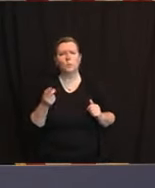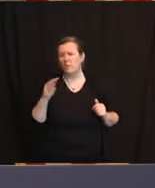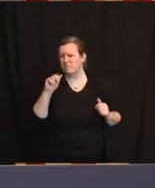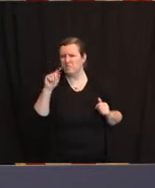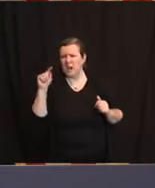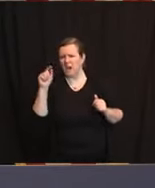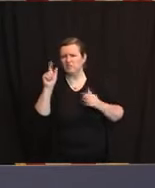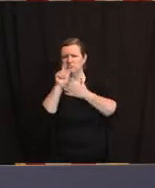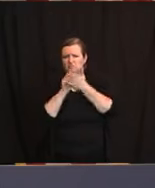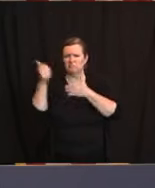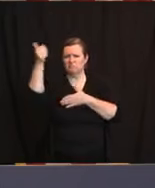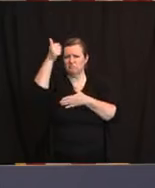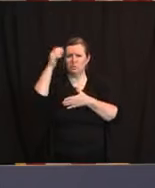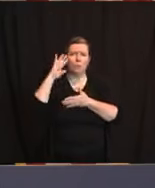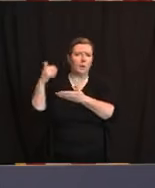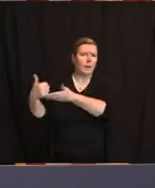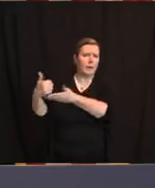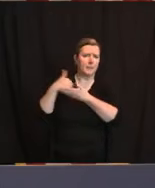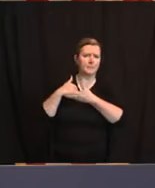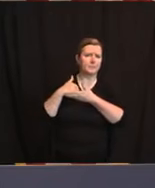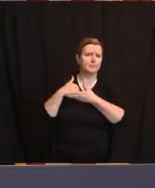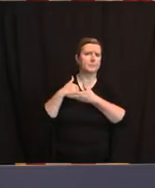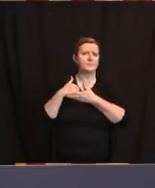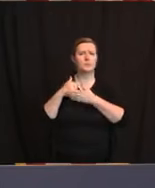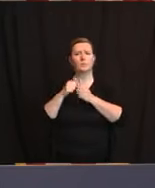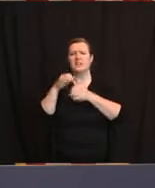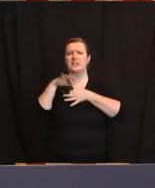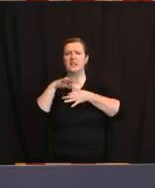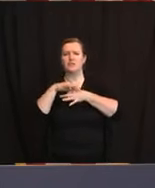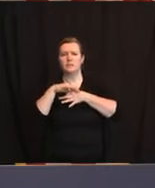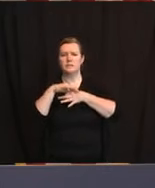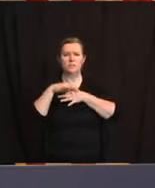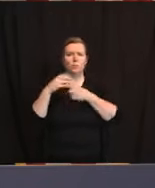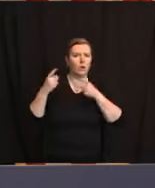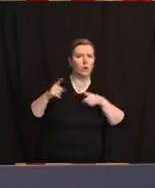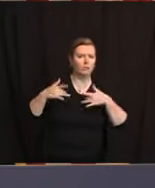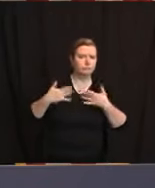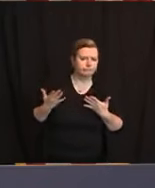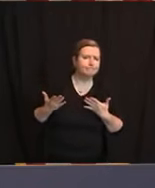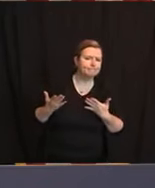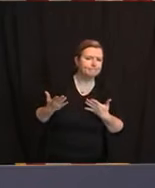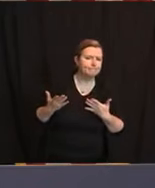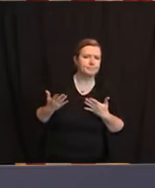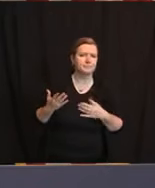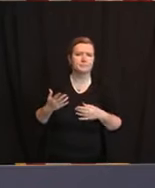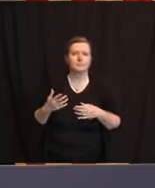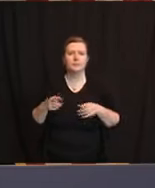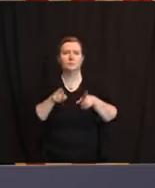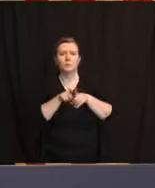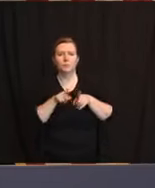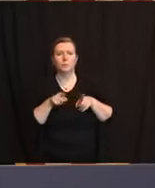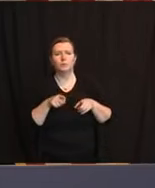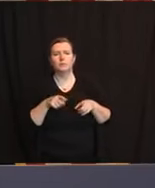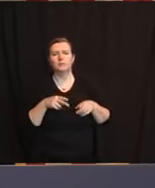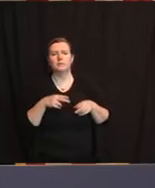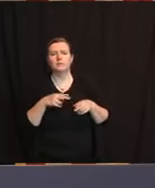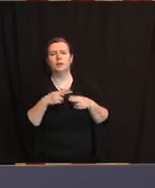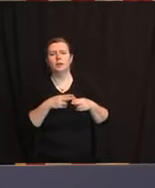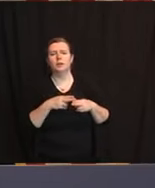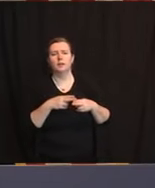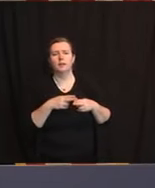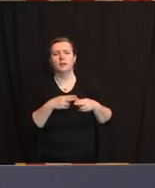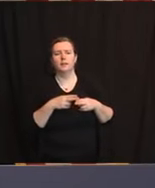guidance on elections in the next day or two. We hope to have guidance, I think, on elective surgeries. We're still baking, which is more complicated, I think,